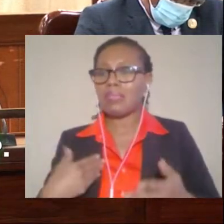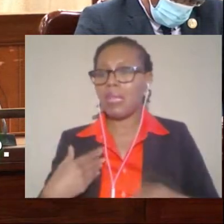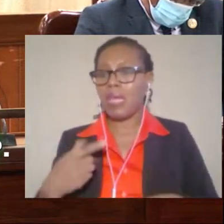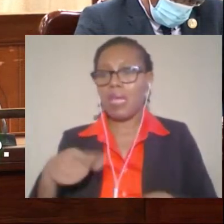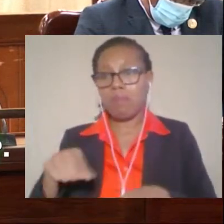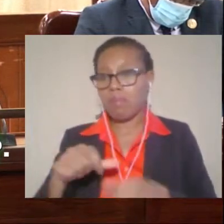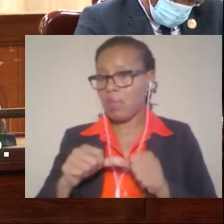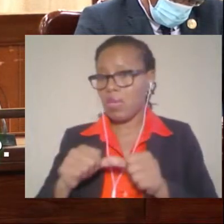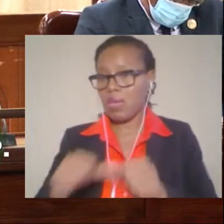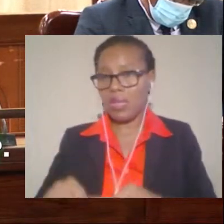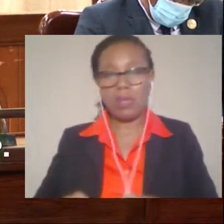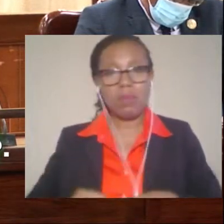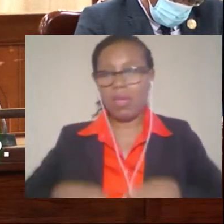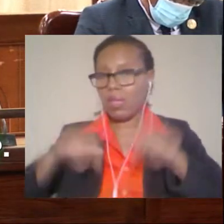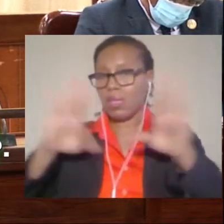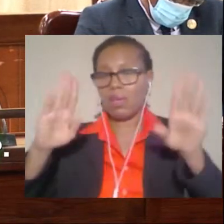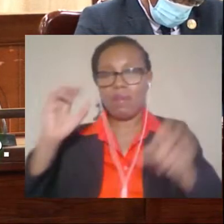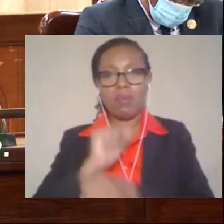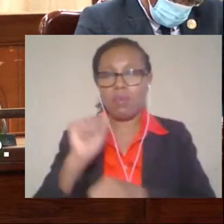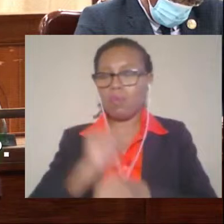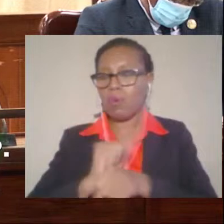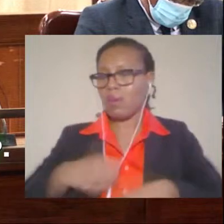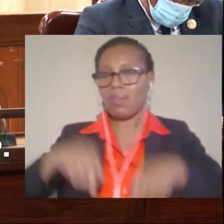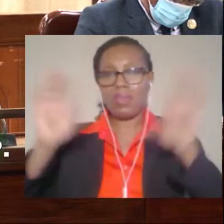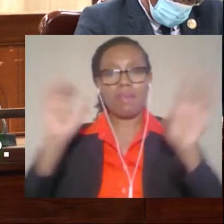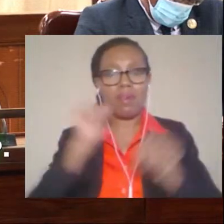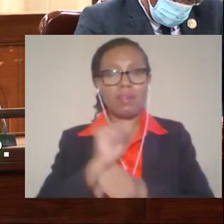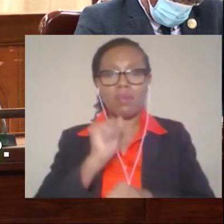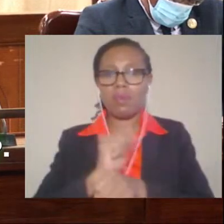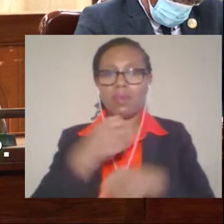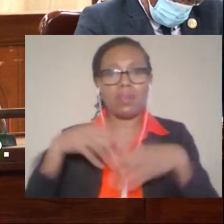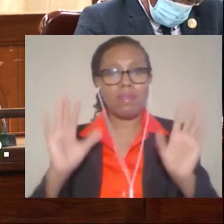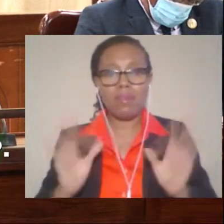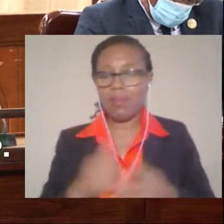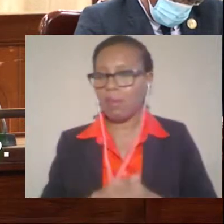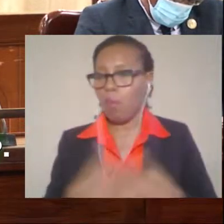the circumstances under which people are being dismissed